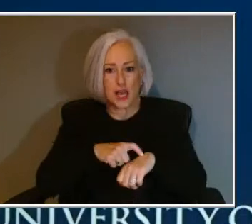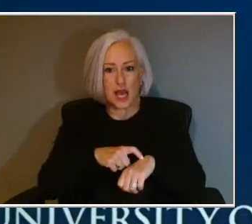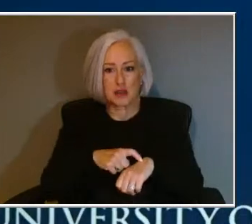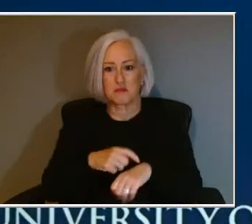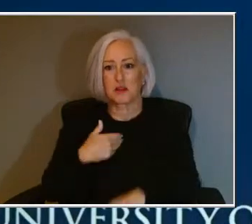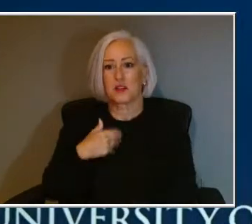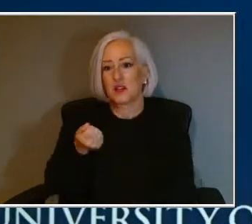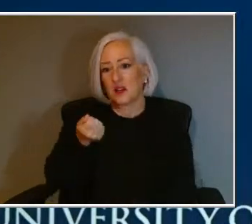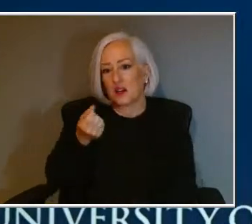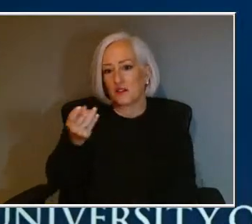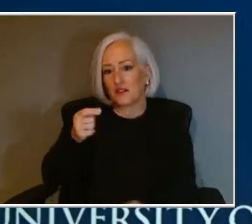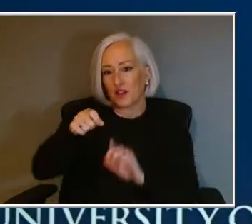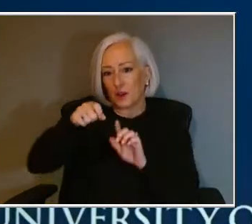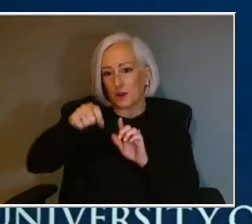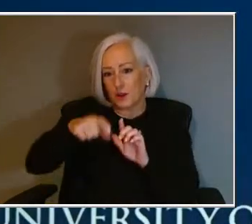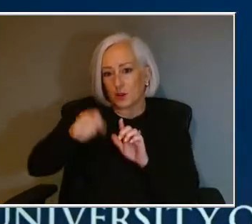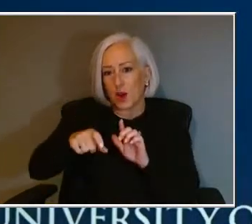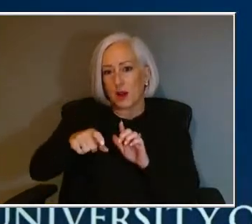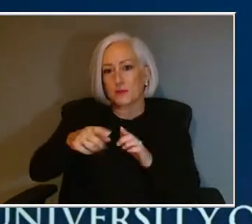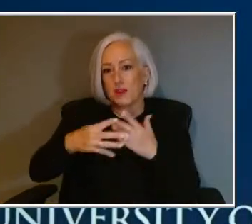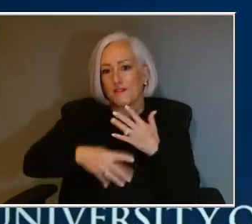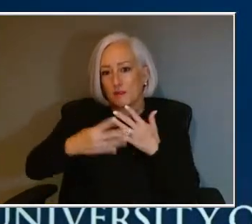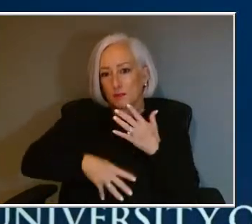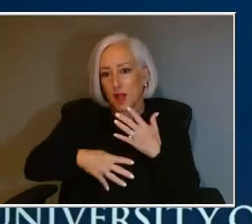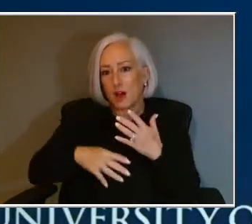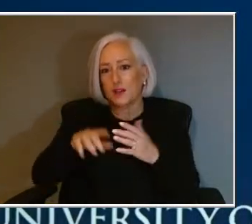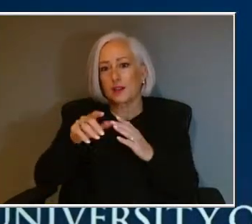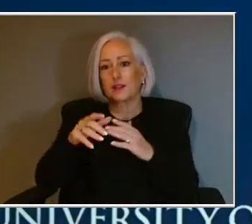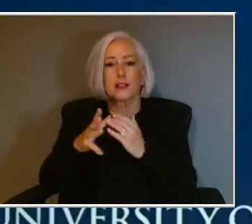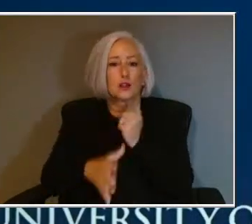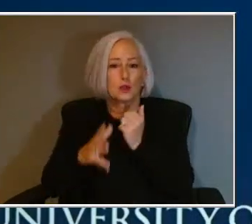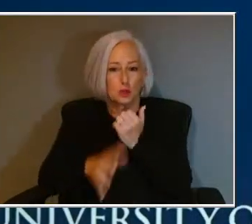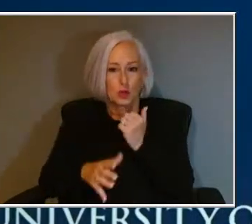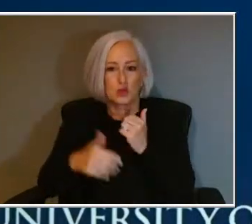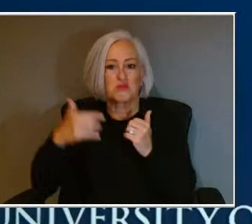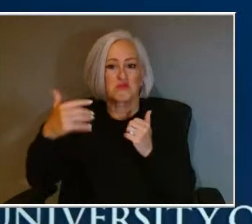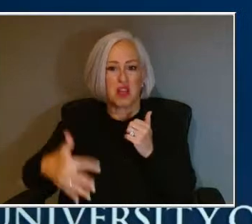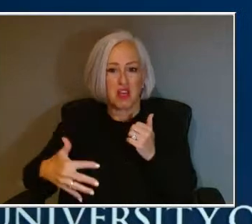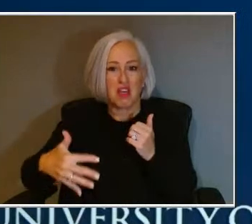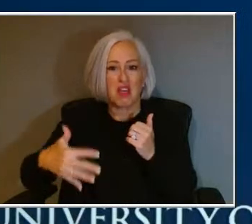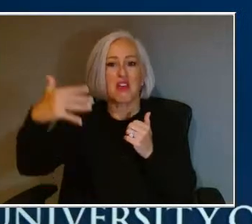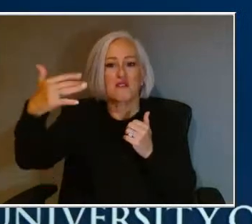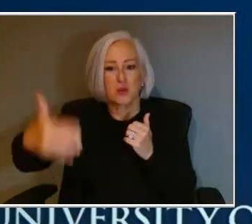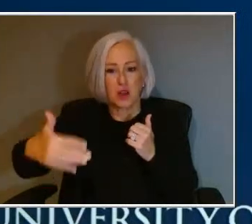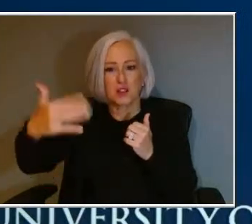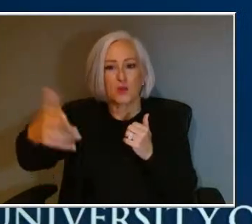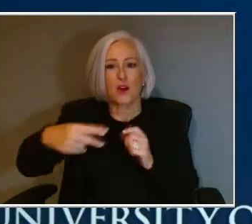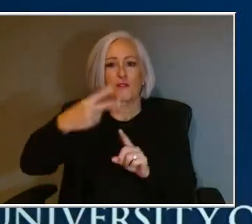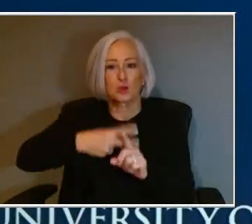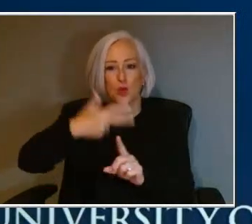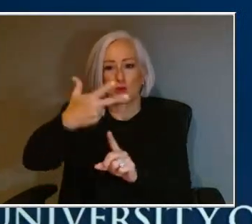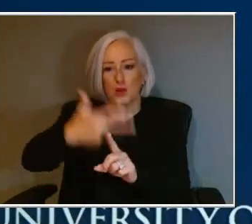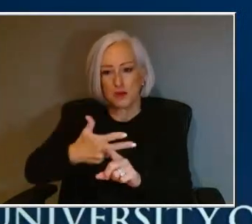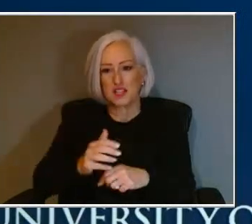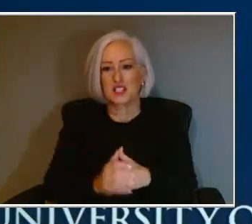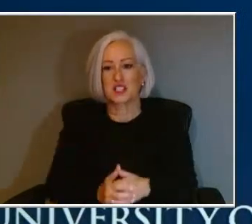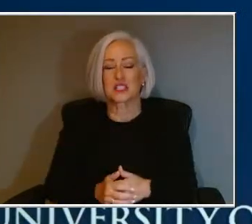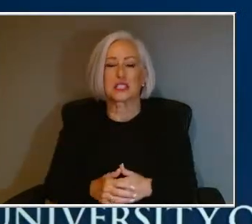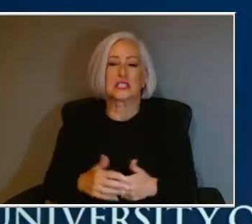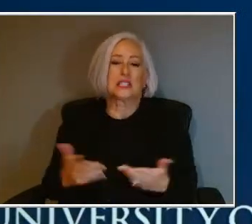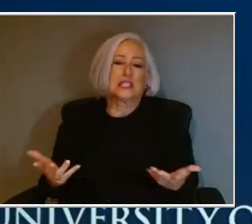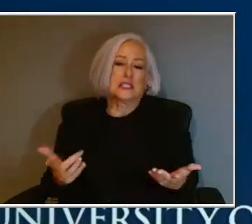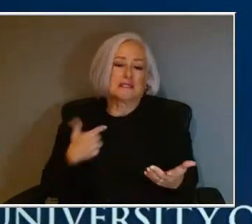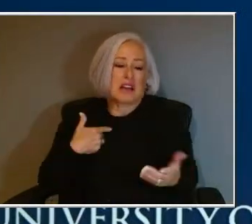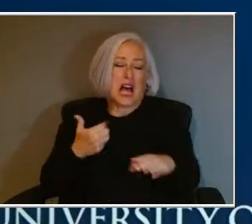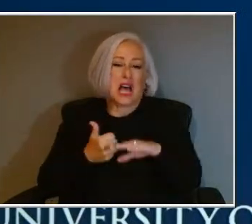blood in stools for on and off for maybe 2 or 3 months, which I blamed